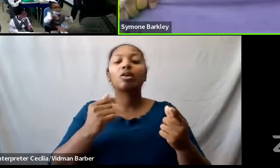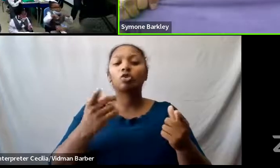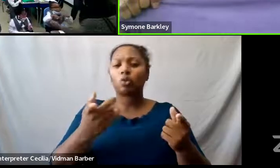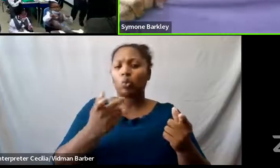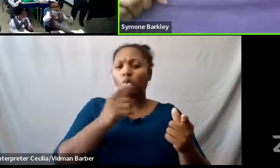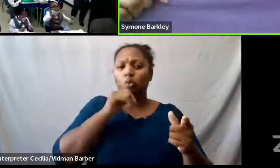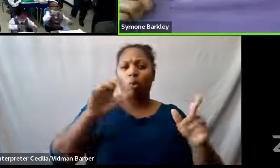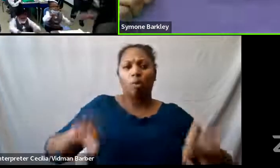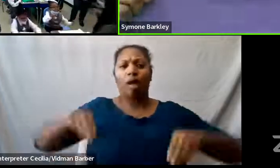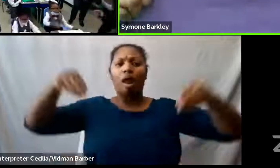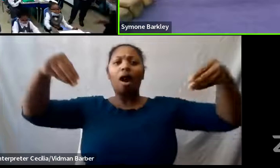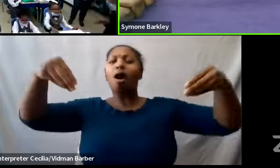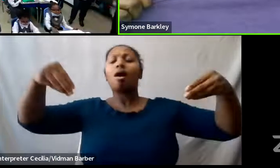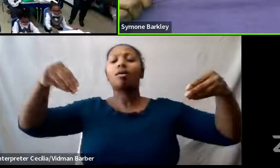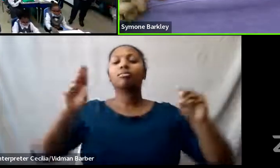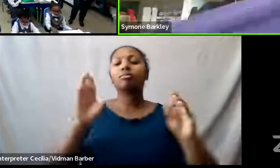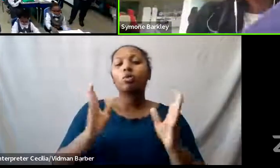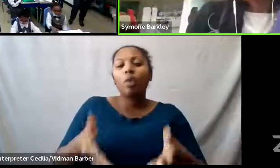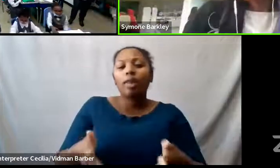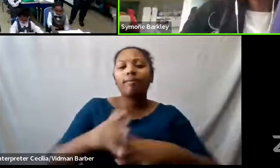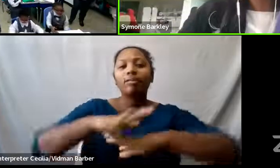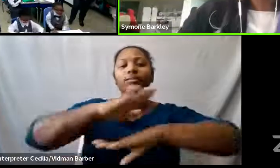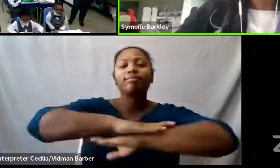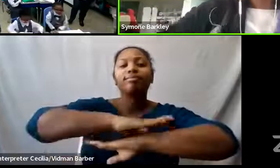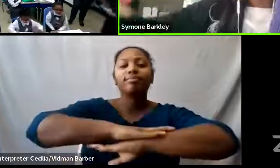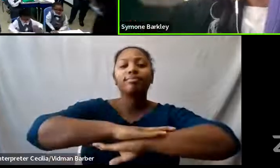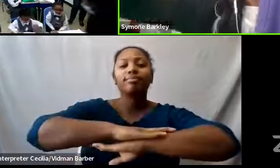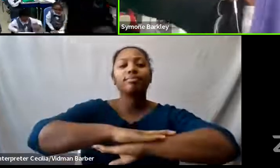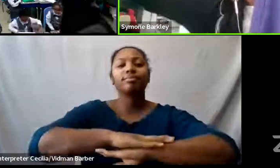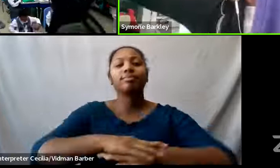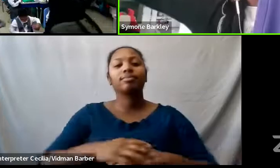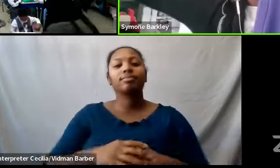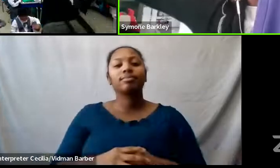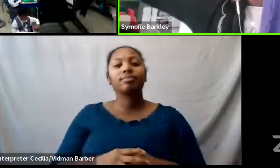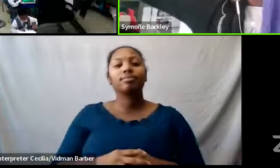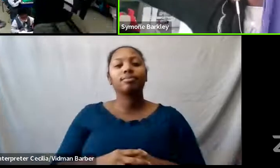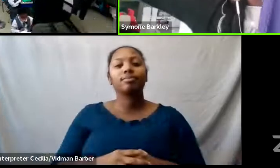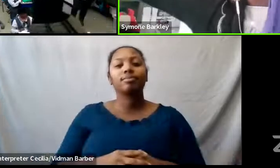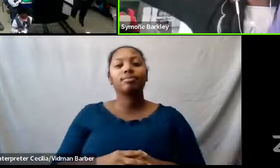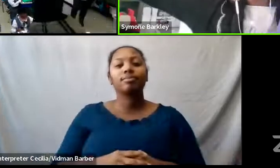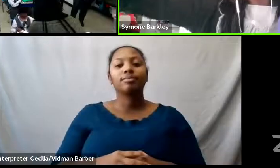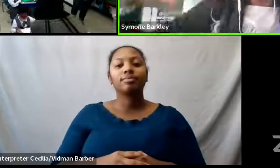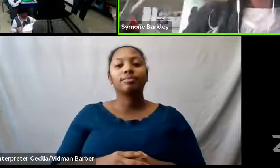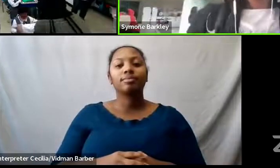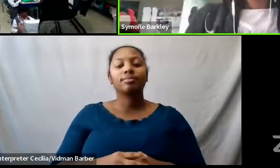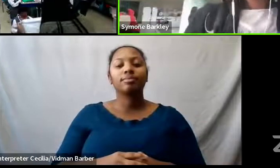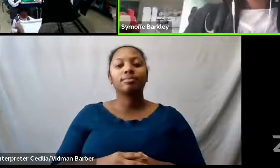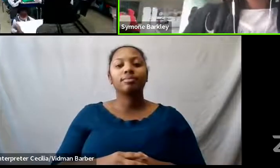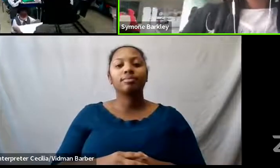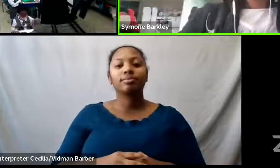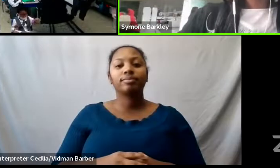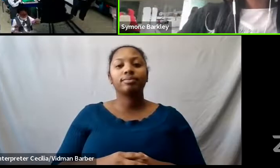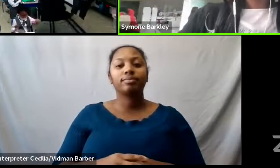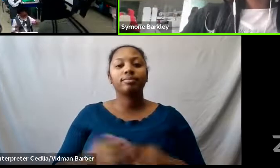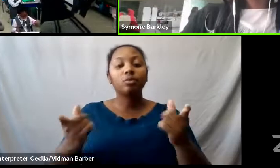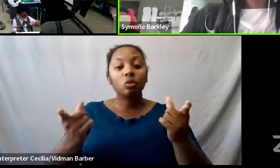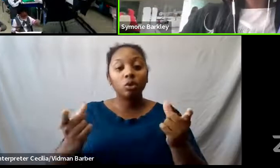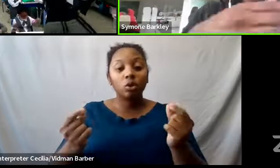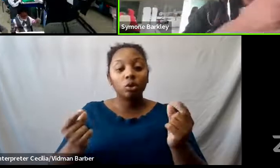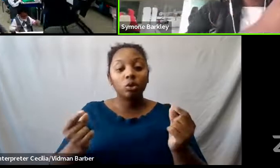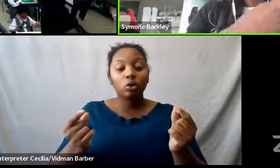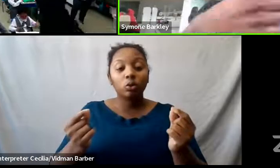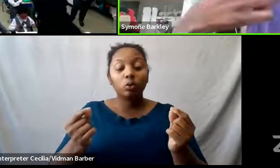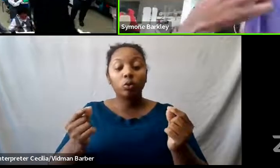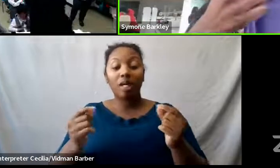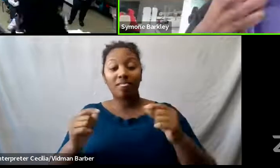like. So you're going to take this end and we're actually going to just cut a slit all